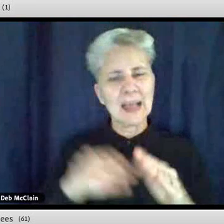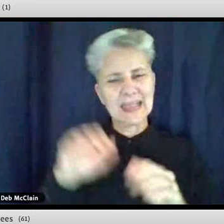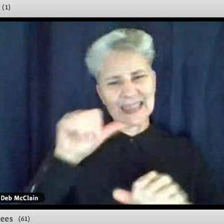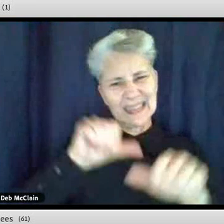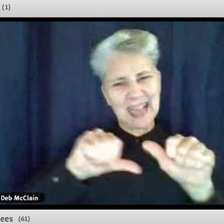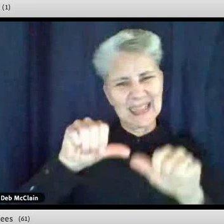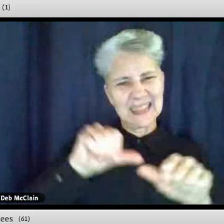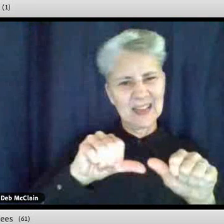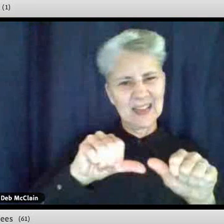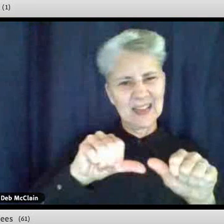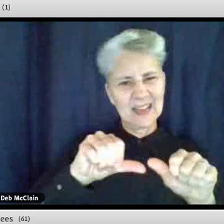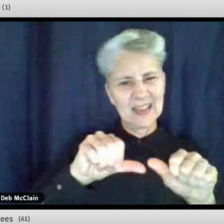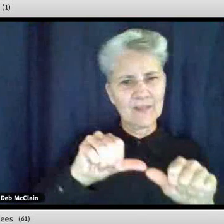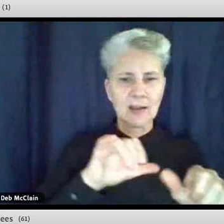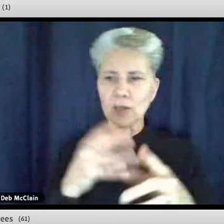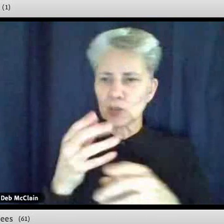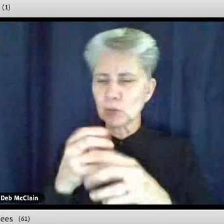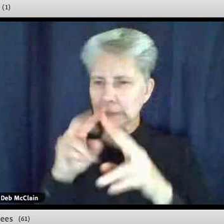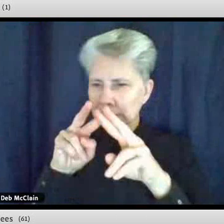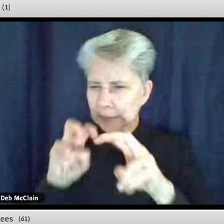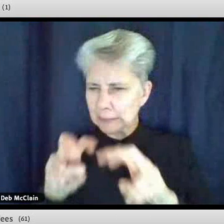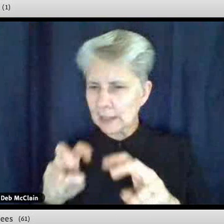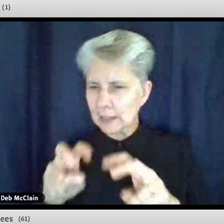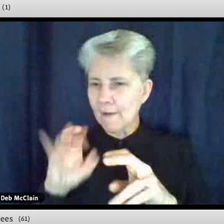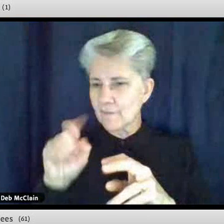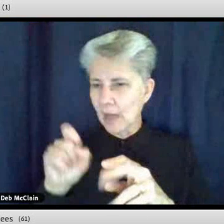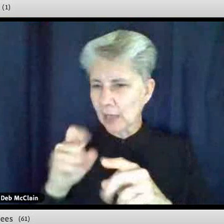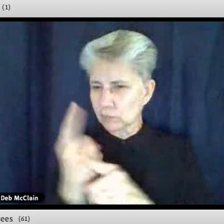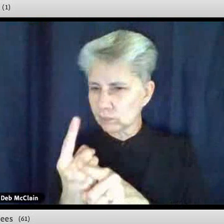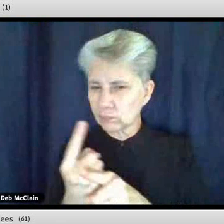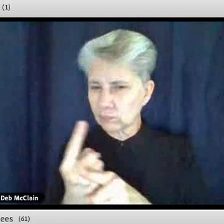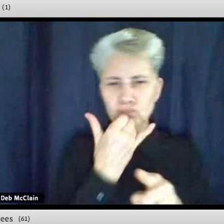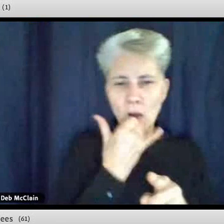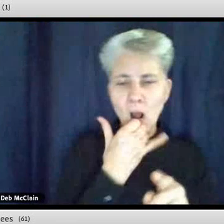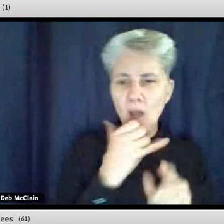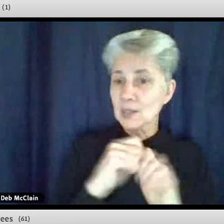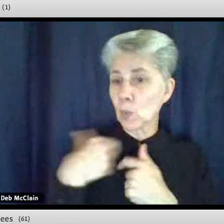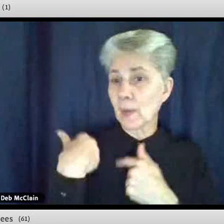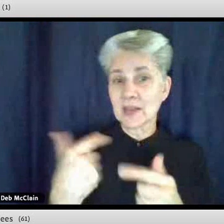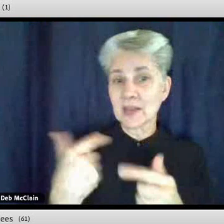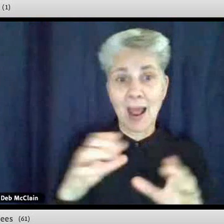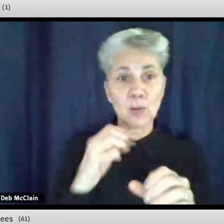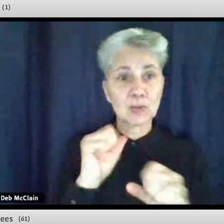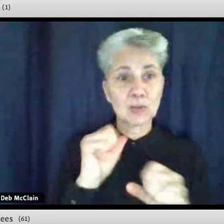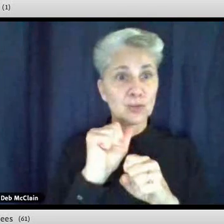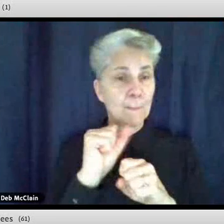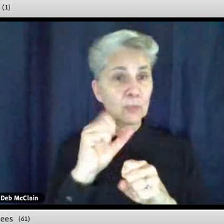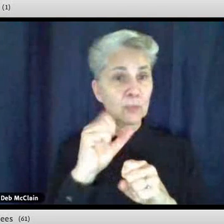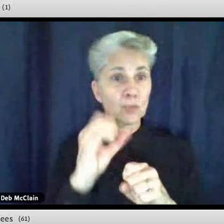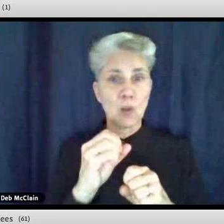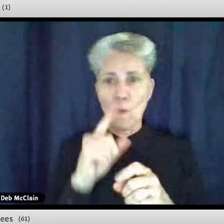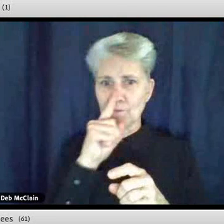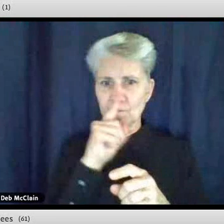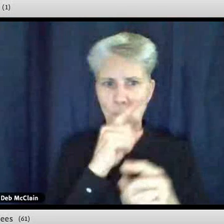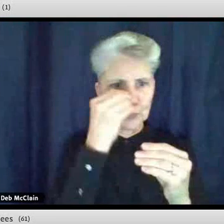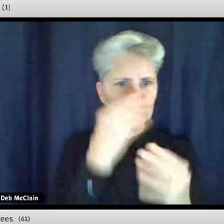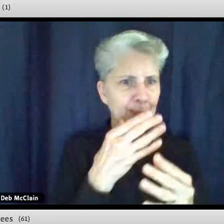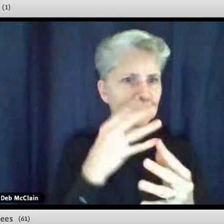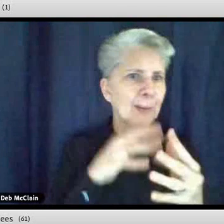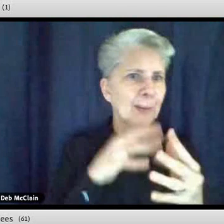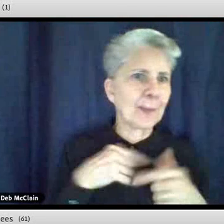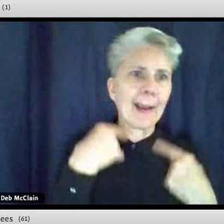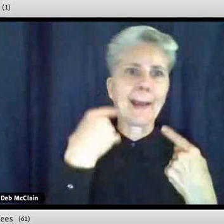and fact checking. And so it's basically the scientific like approach to getting the facts and also getting the right facts. That's what we've done our